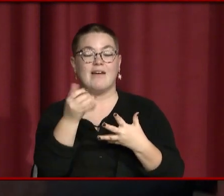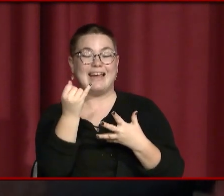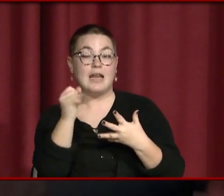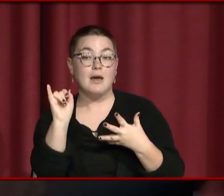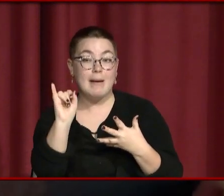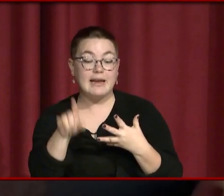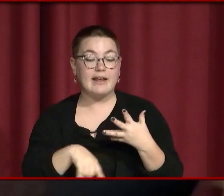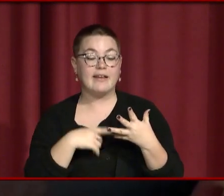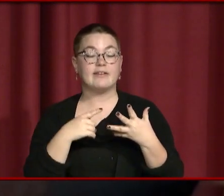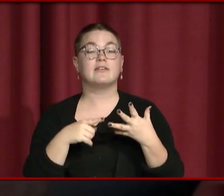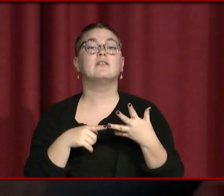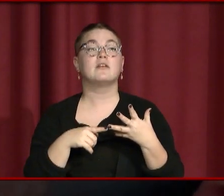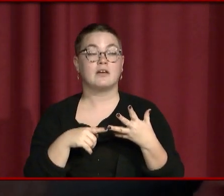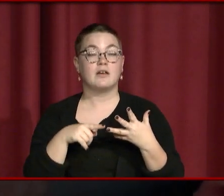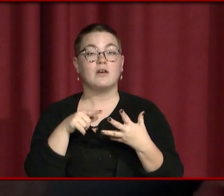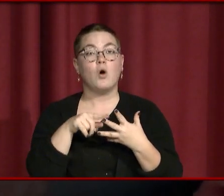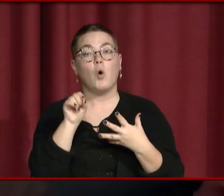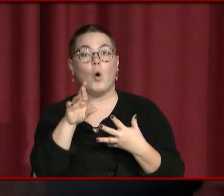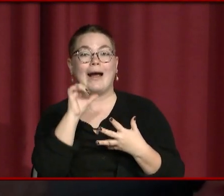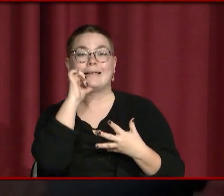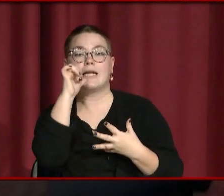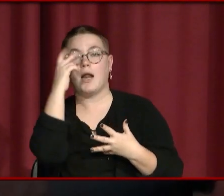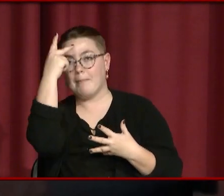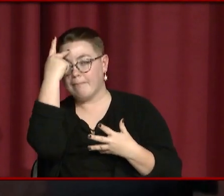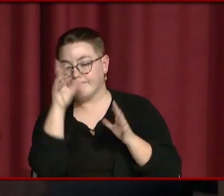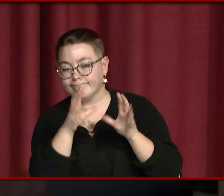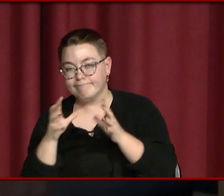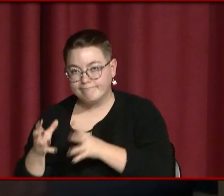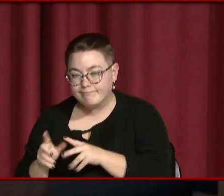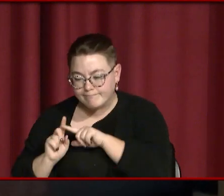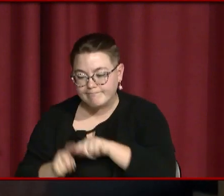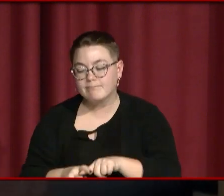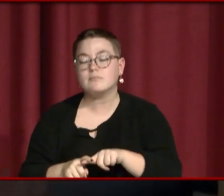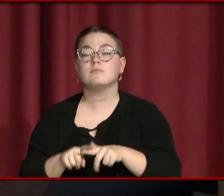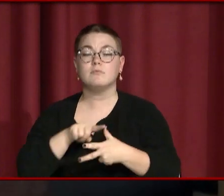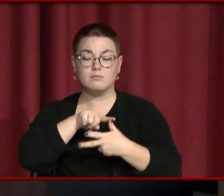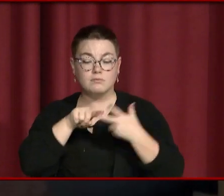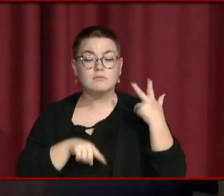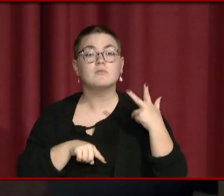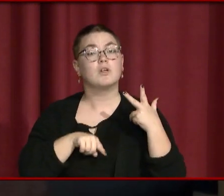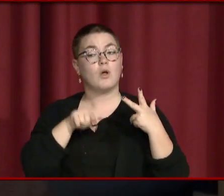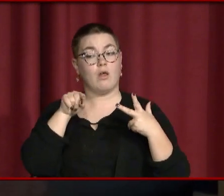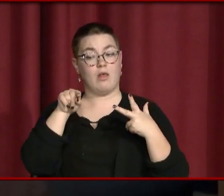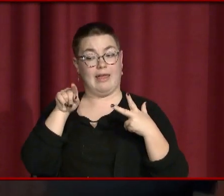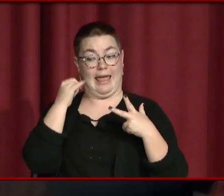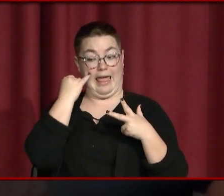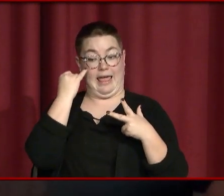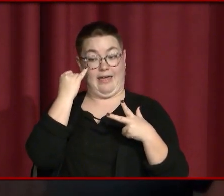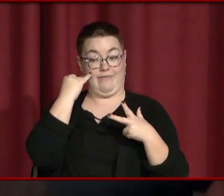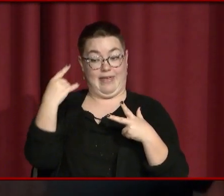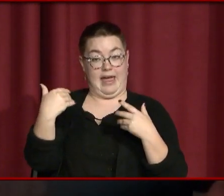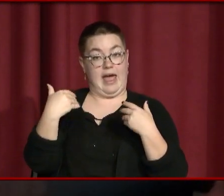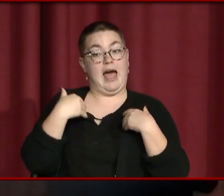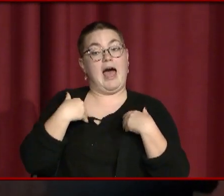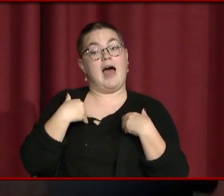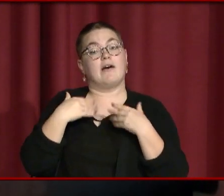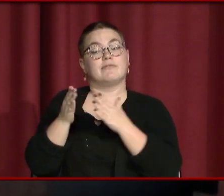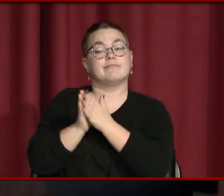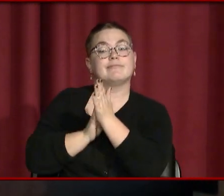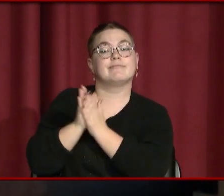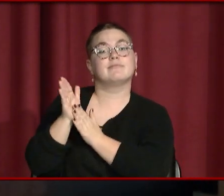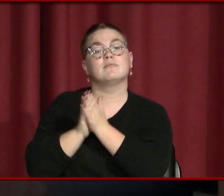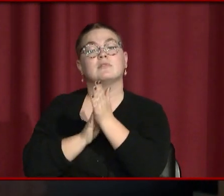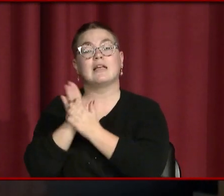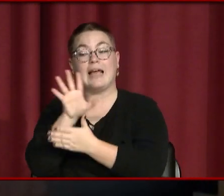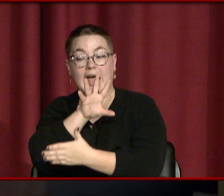so we would have party balance, which is something we don't have now, and we would ban those who have self-interest in map drawing